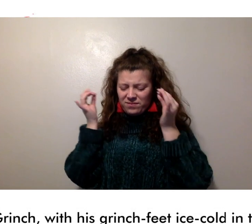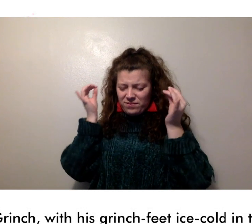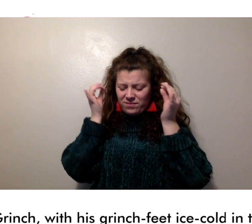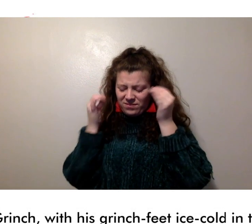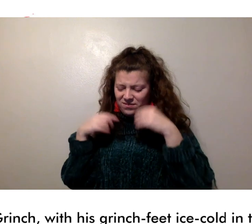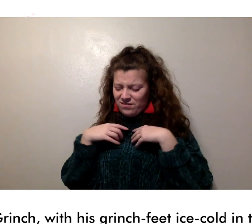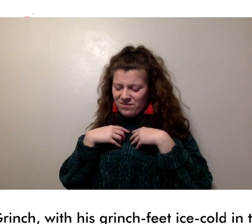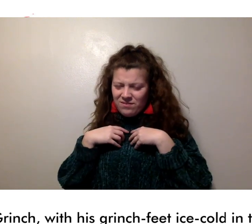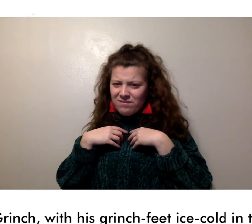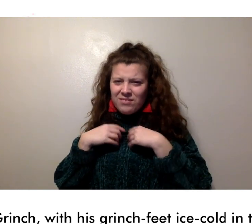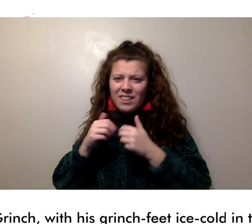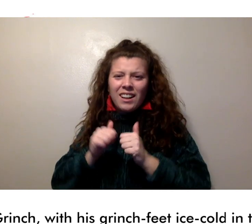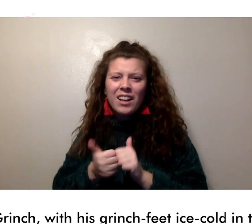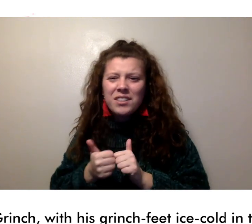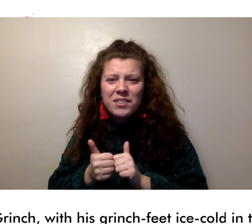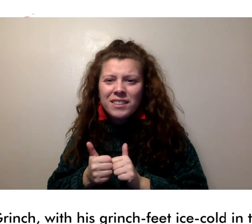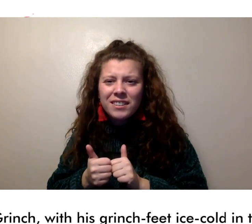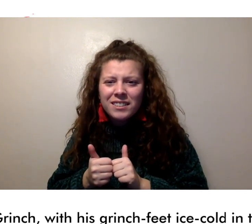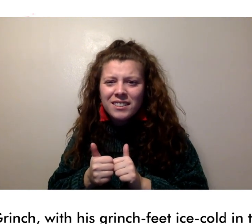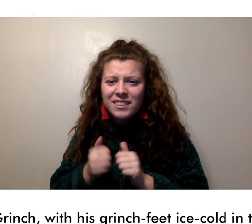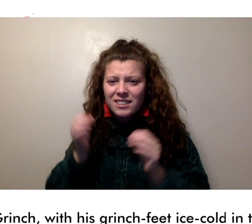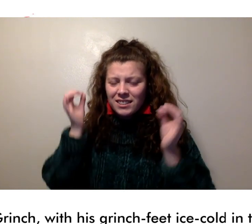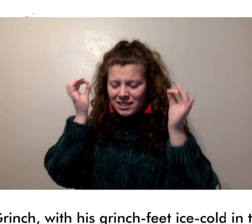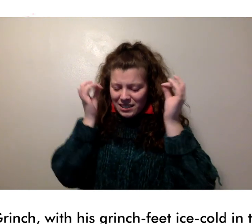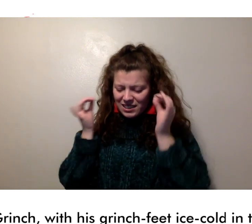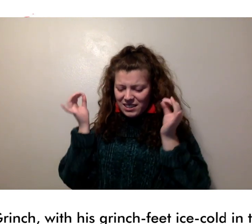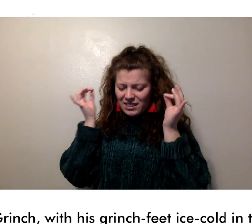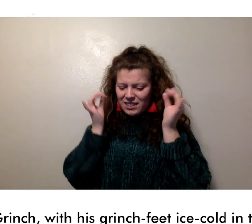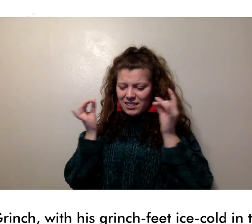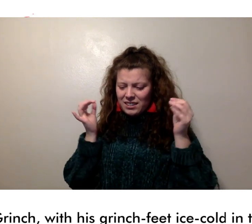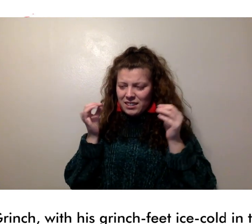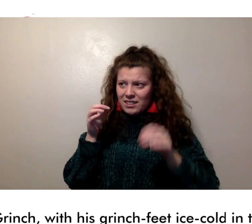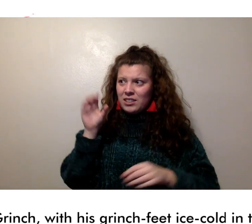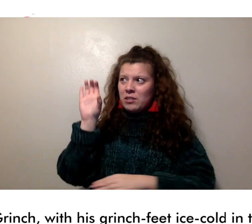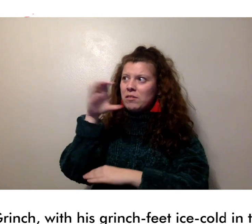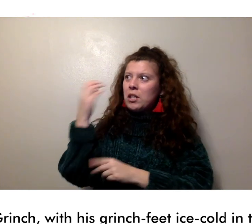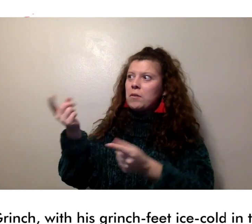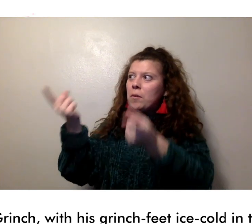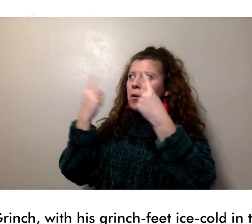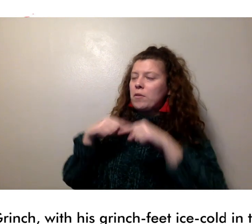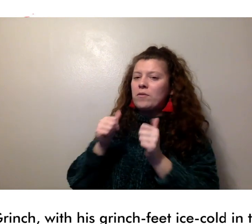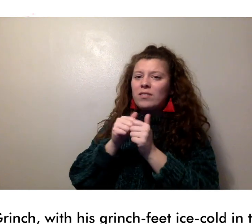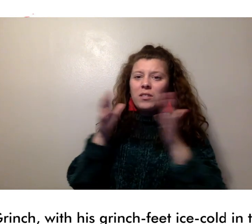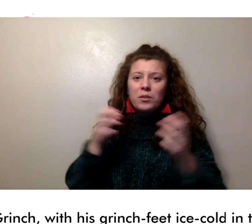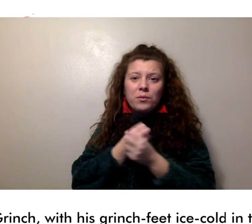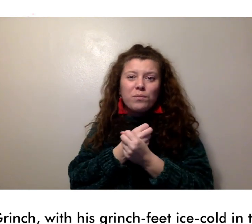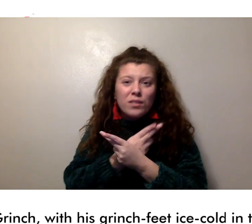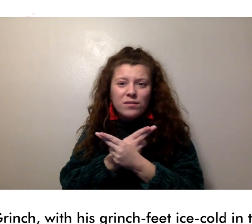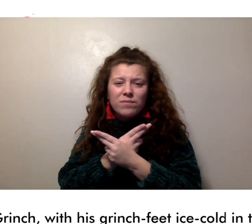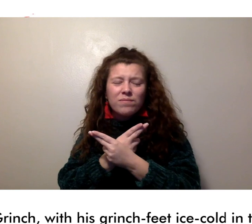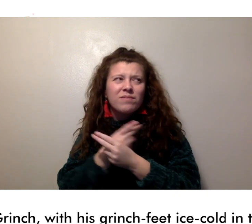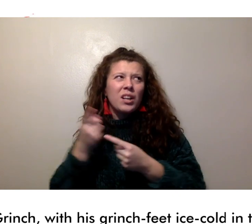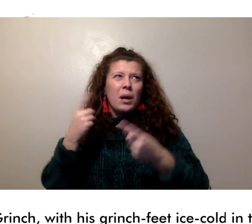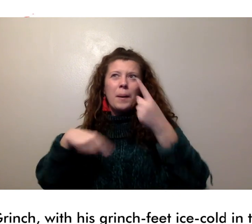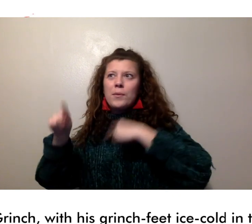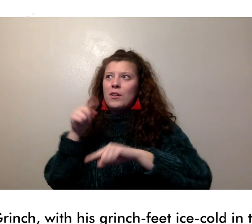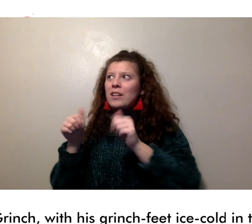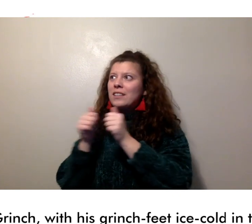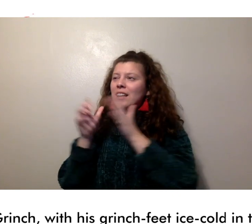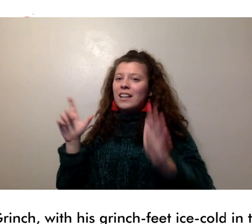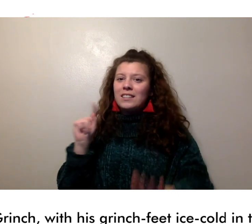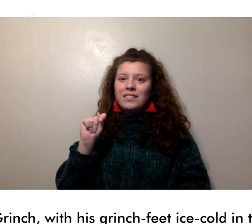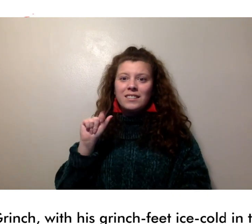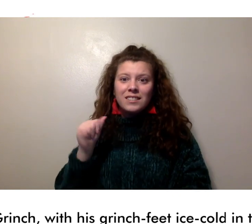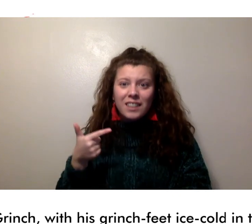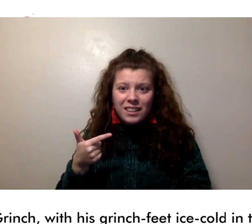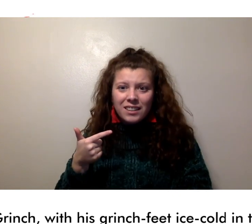snow, stood puzzling and puzzling. How could it be so? It came without ribbons, it came without